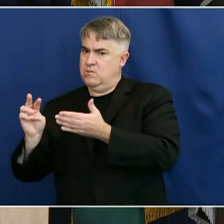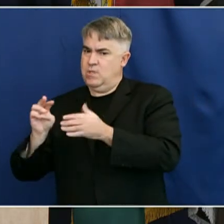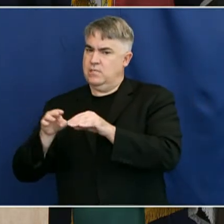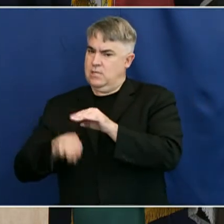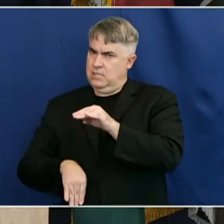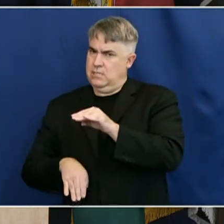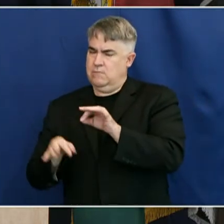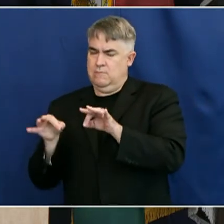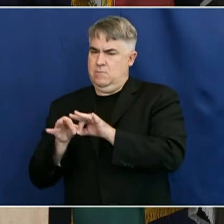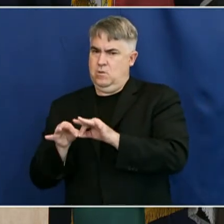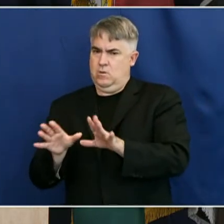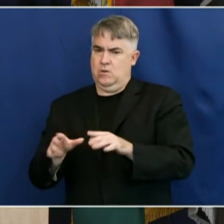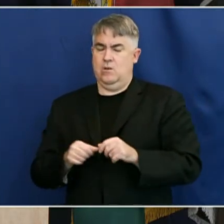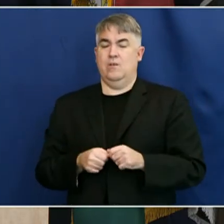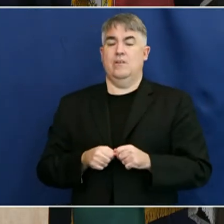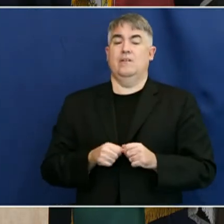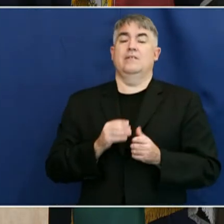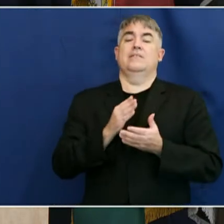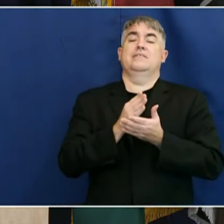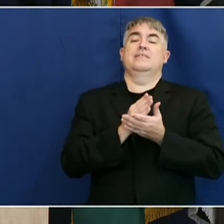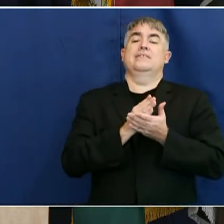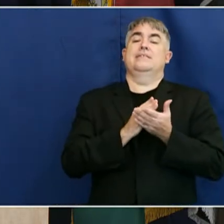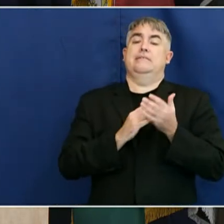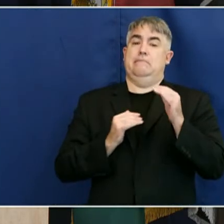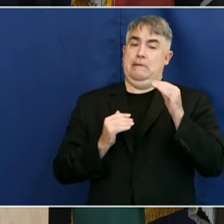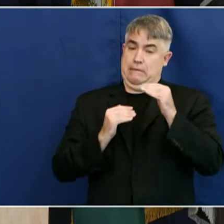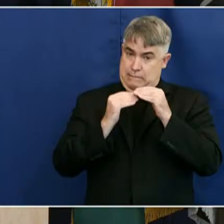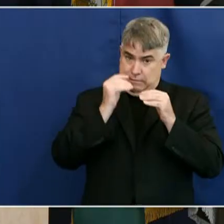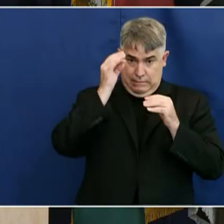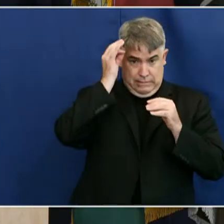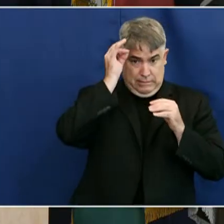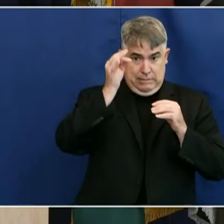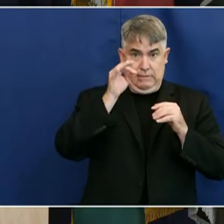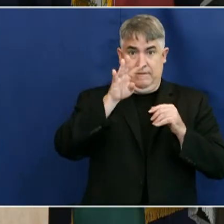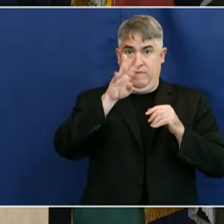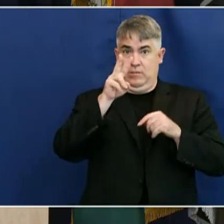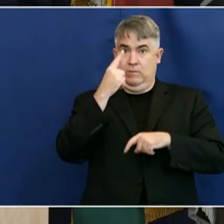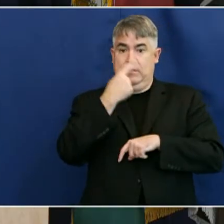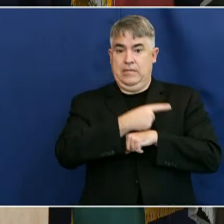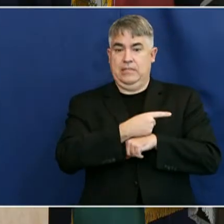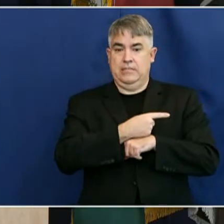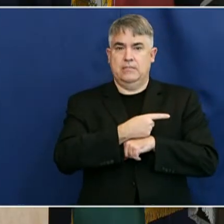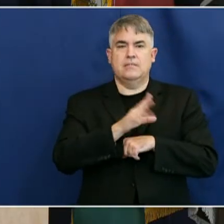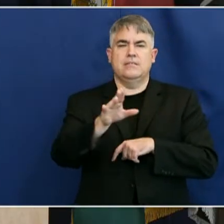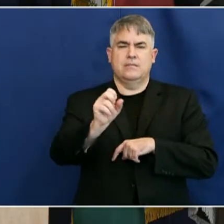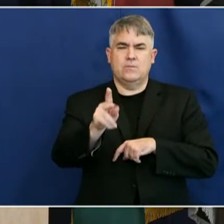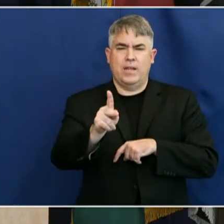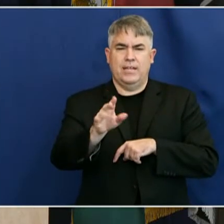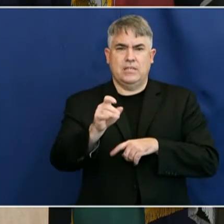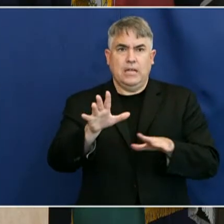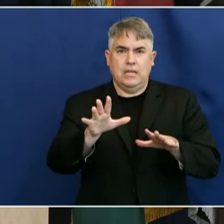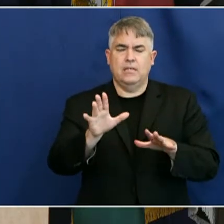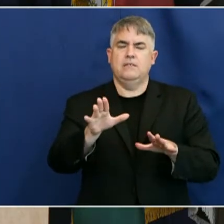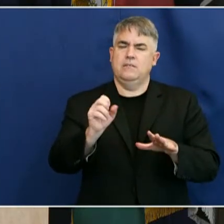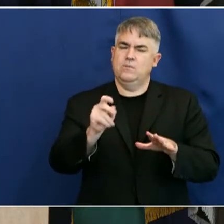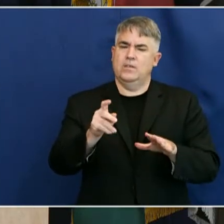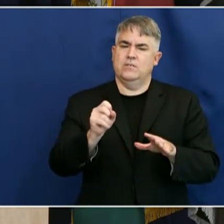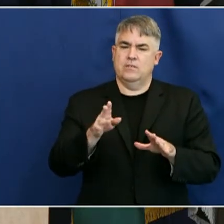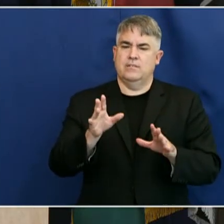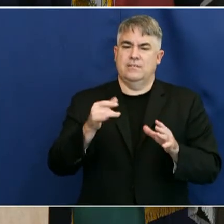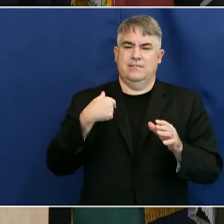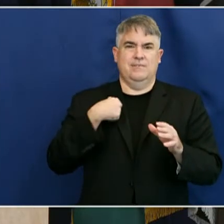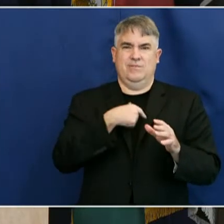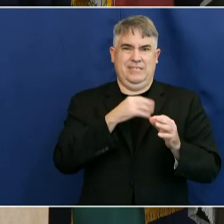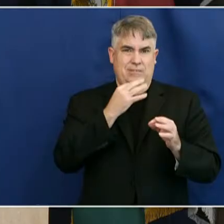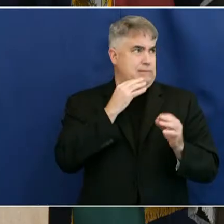to delay past 42 days. That is okay. You should still try to get the shot as early as you can. And you don't need